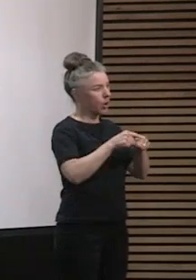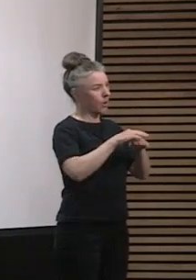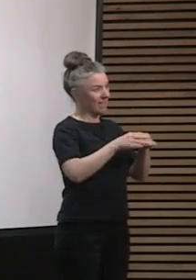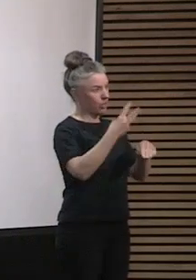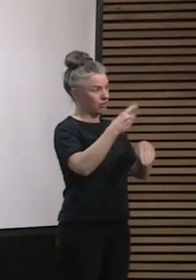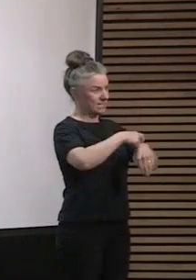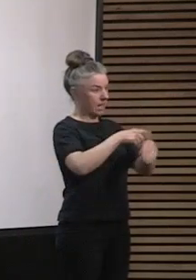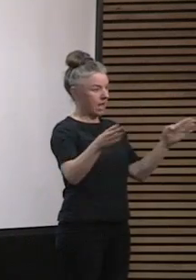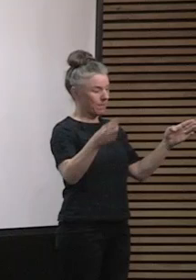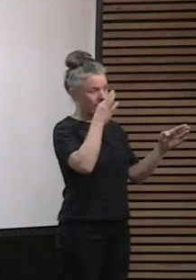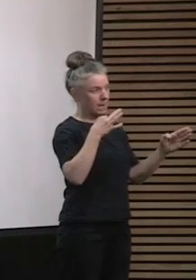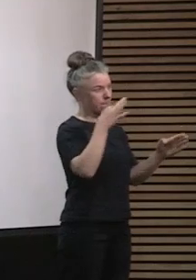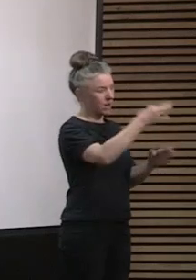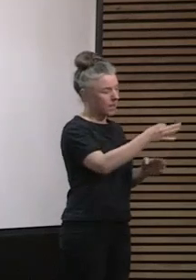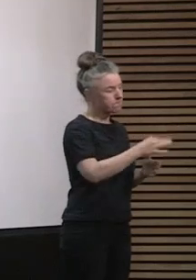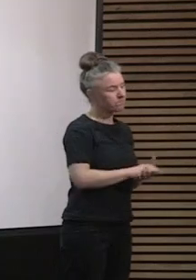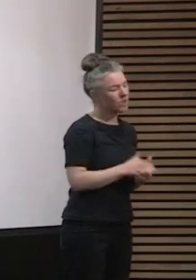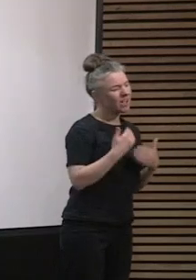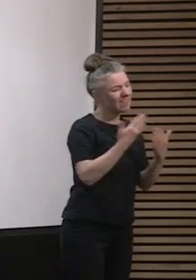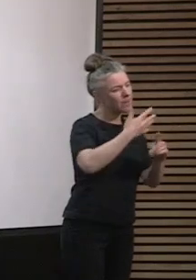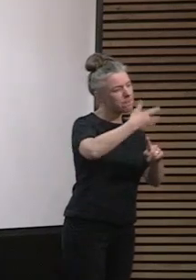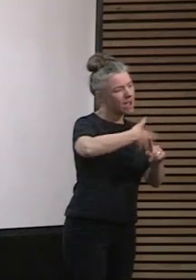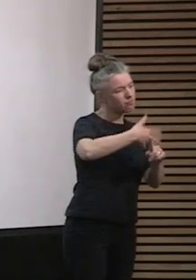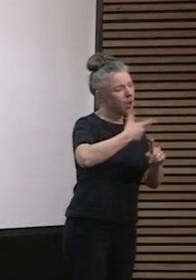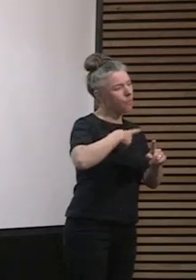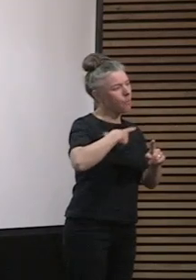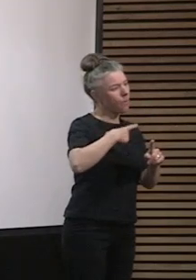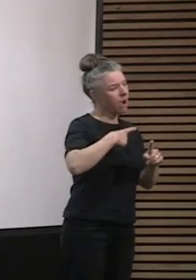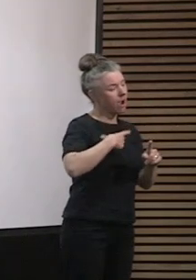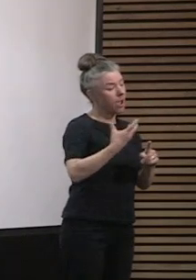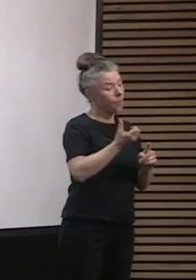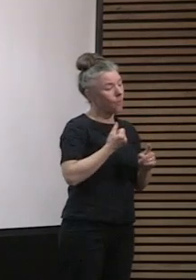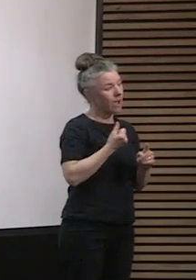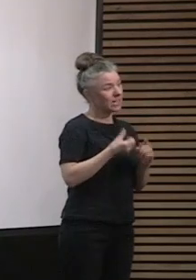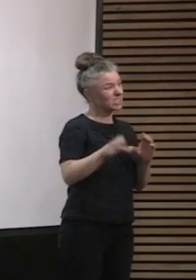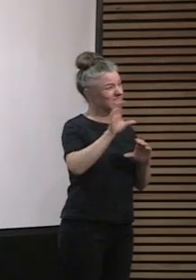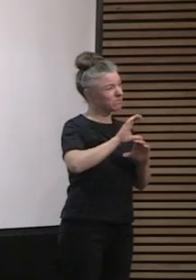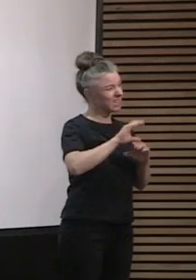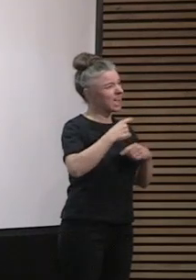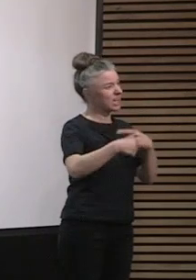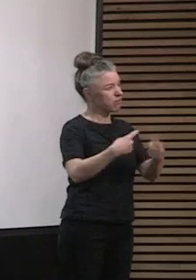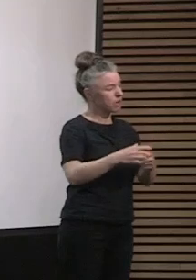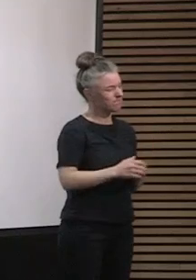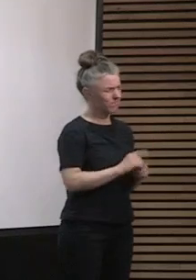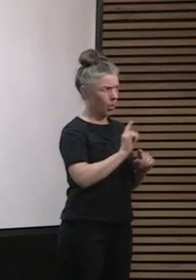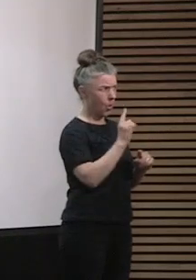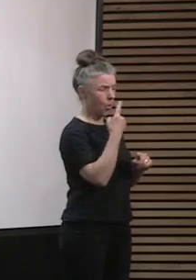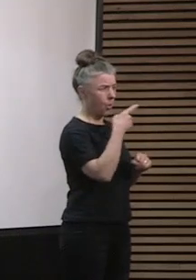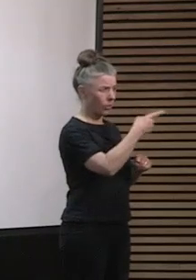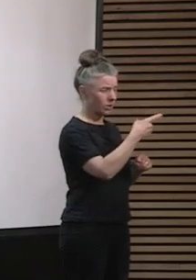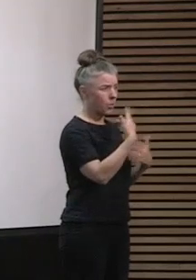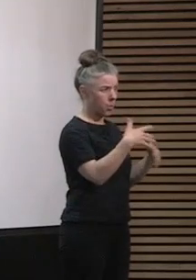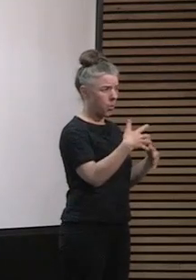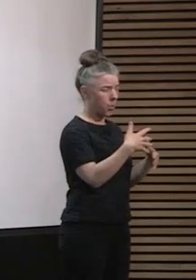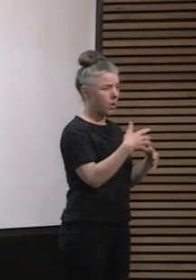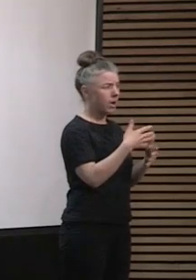thinking behind making the extension to the wage subsidy nationwide. Auckland represents a significant part of the